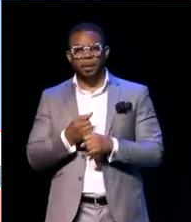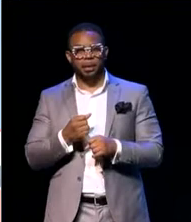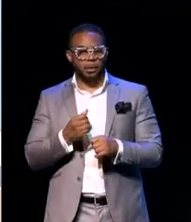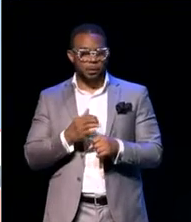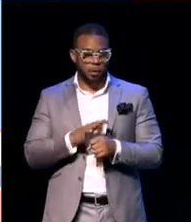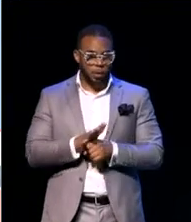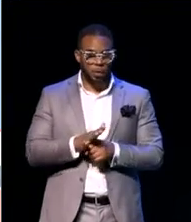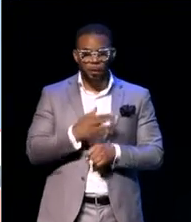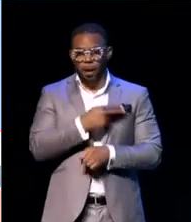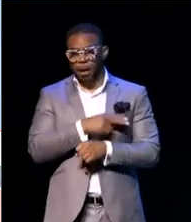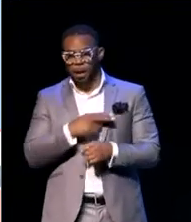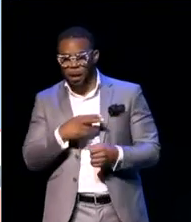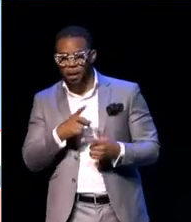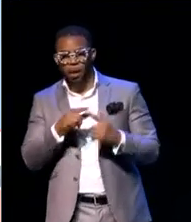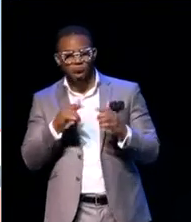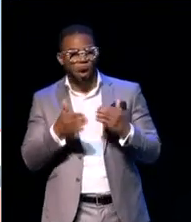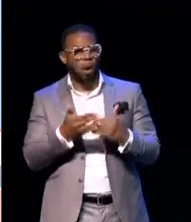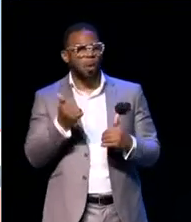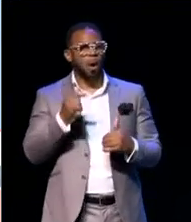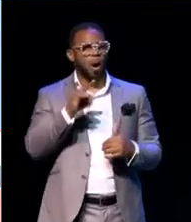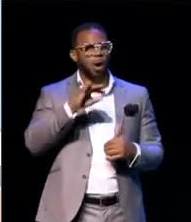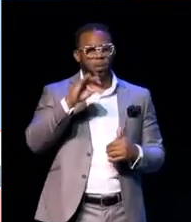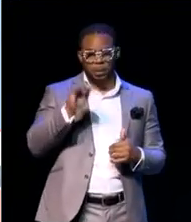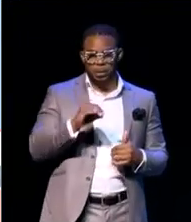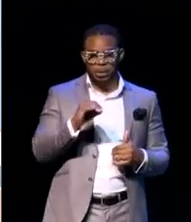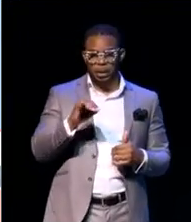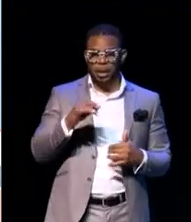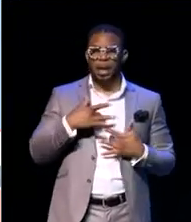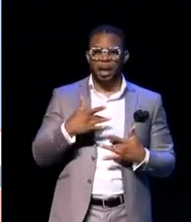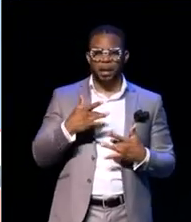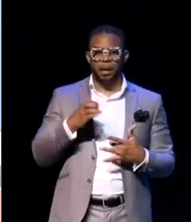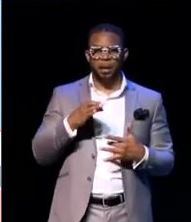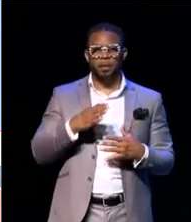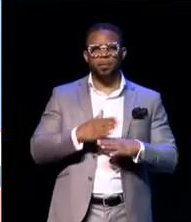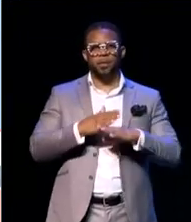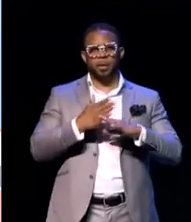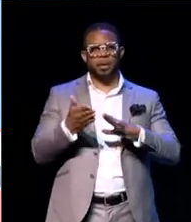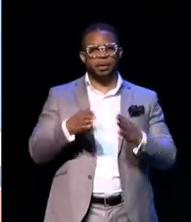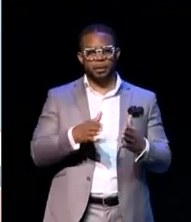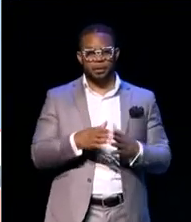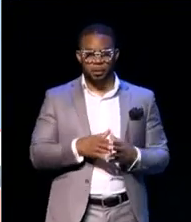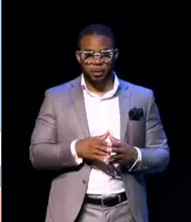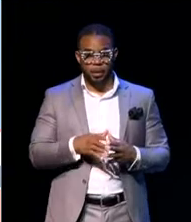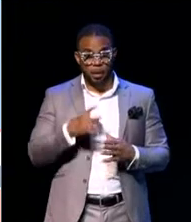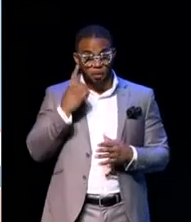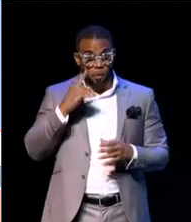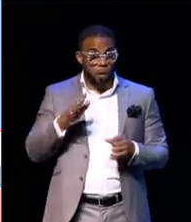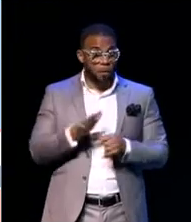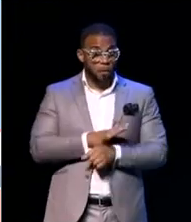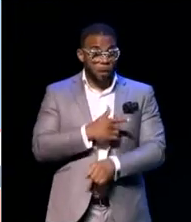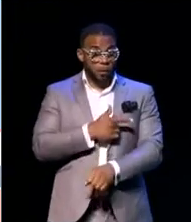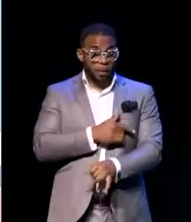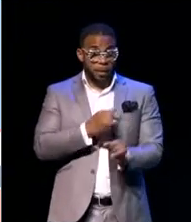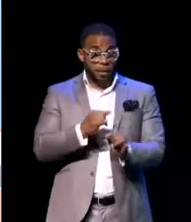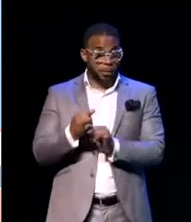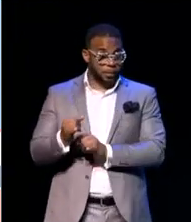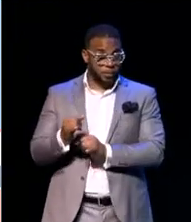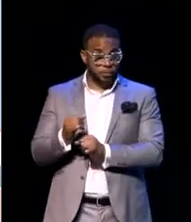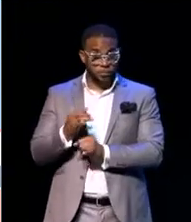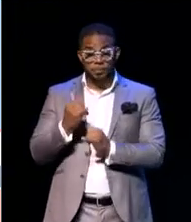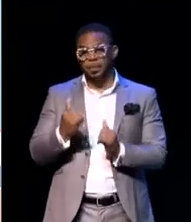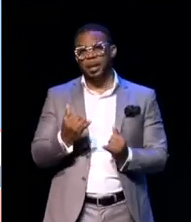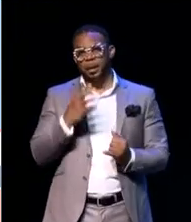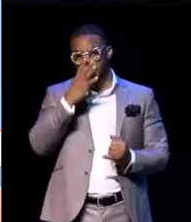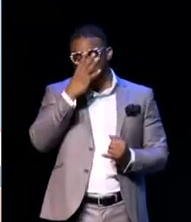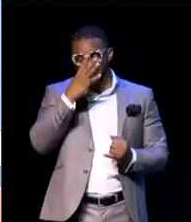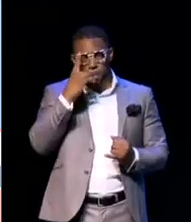COVID, hospitalizations, and almost 100% likelihood of preventing death. for a fully vaccinated individual.